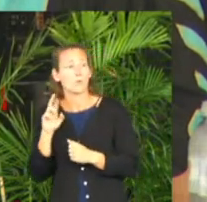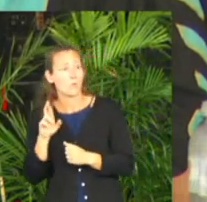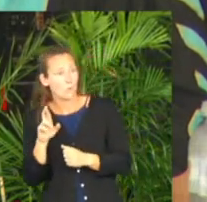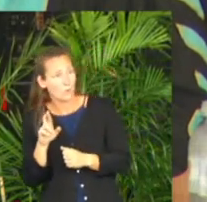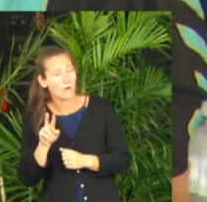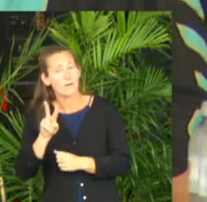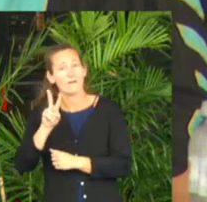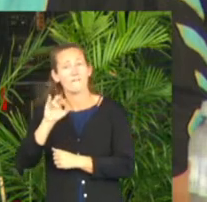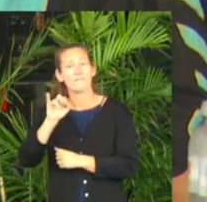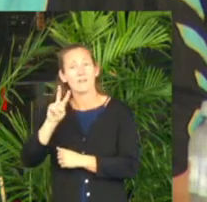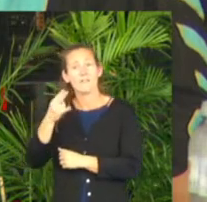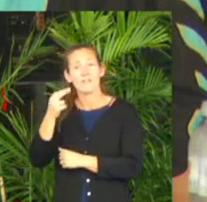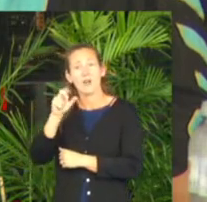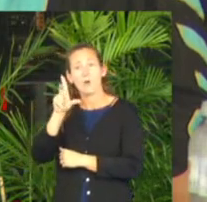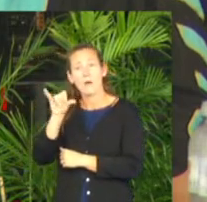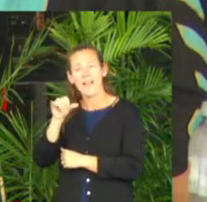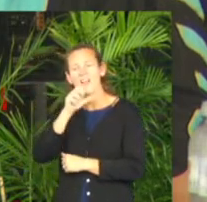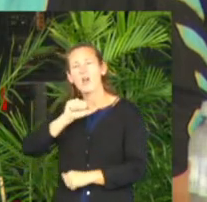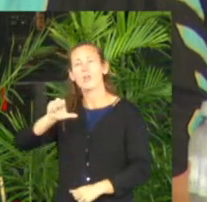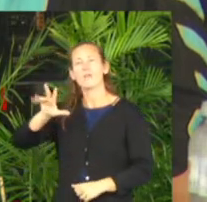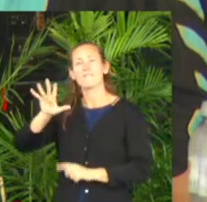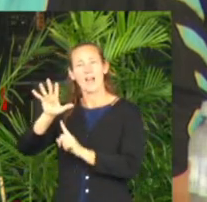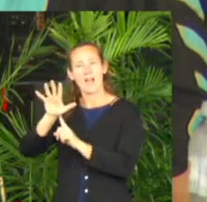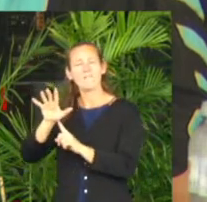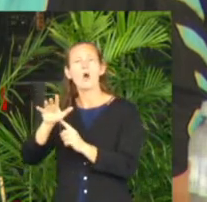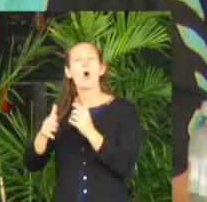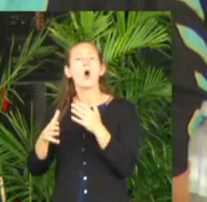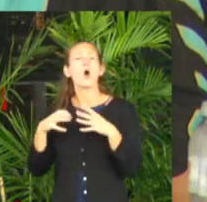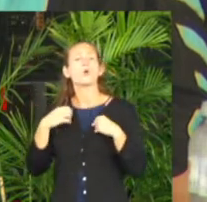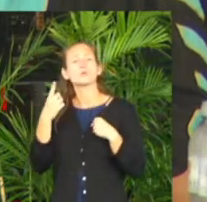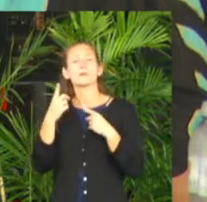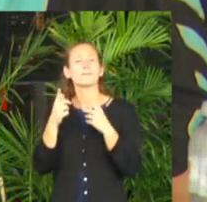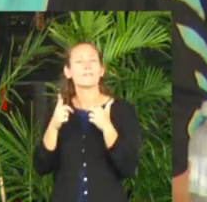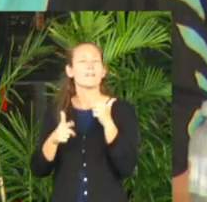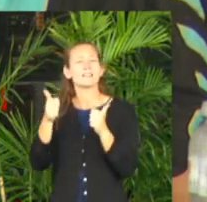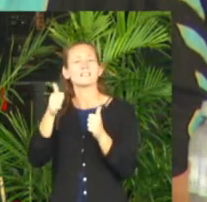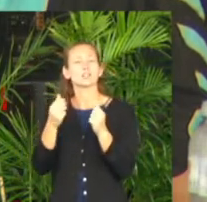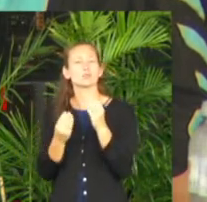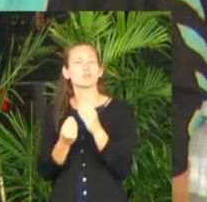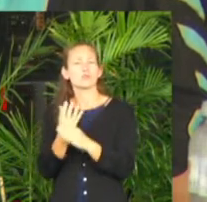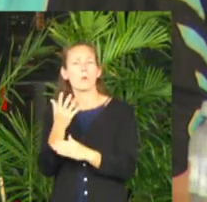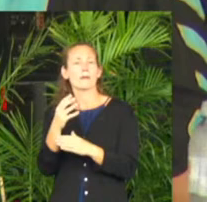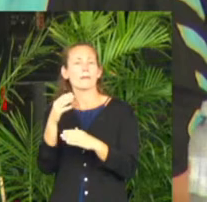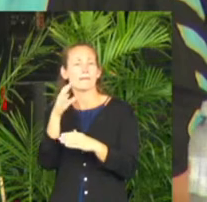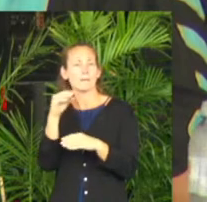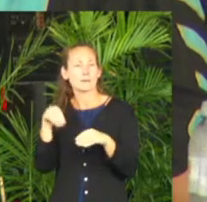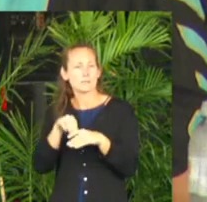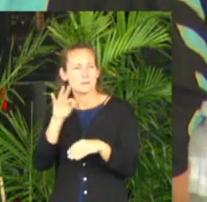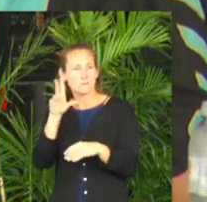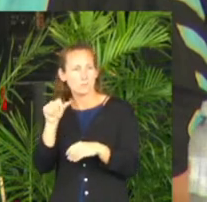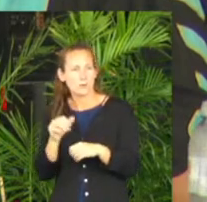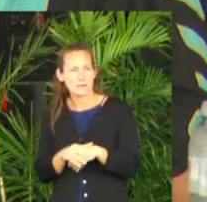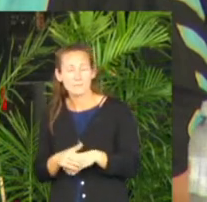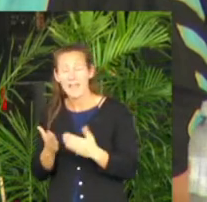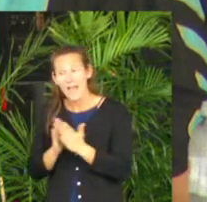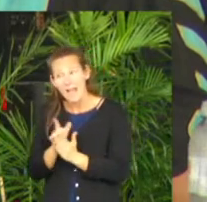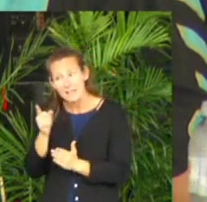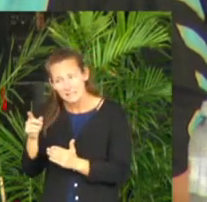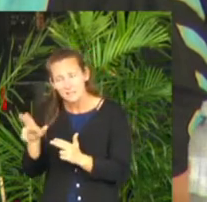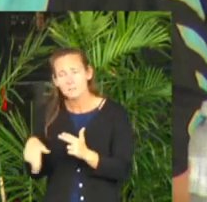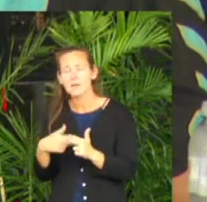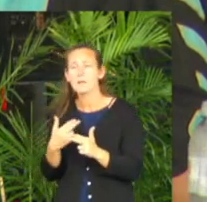only 35 years old and owns one of the fastest growing companies in Florida. Ask him about the